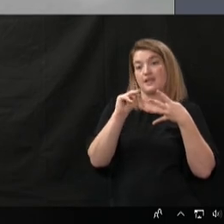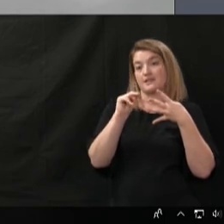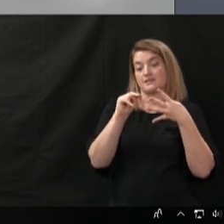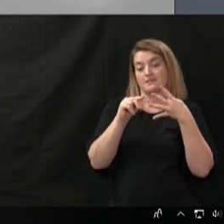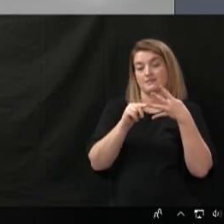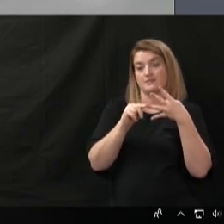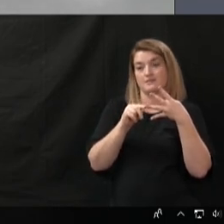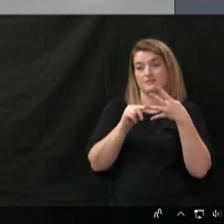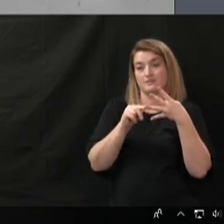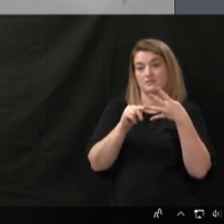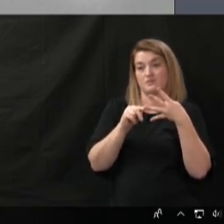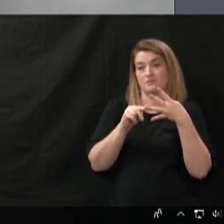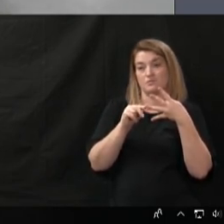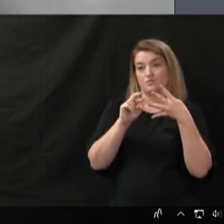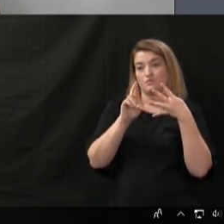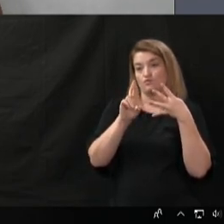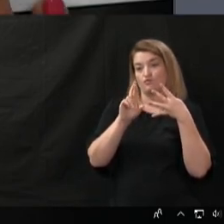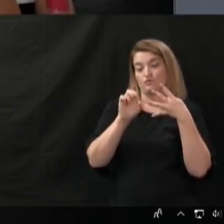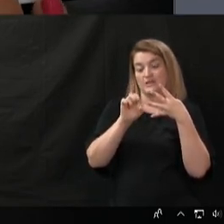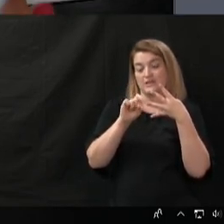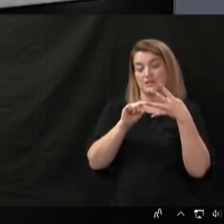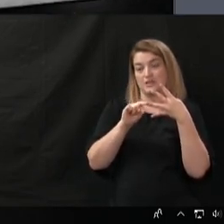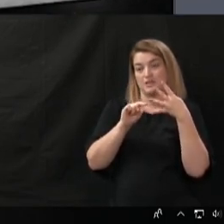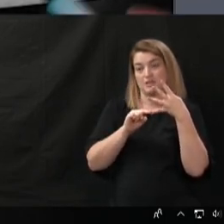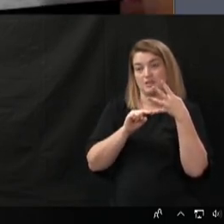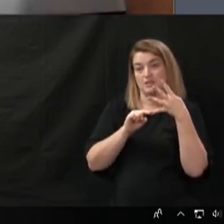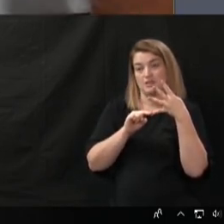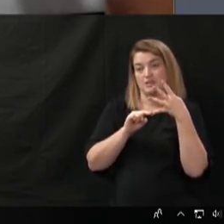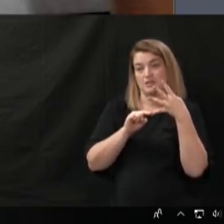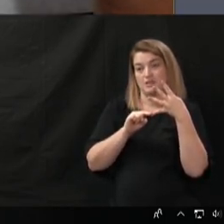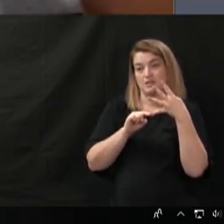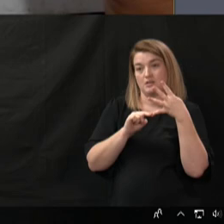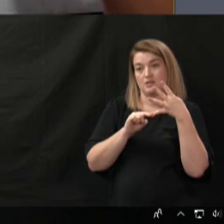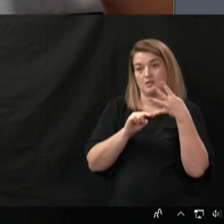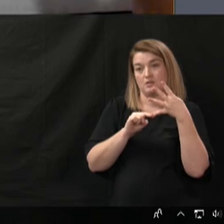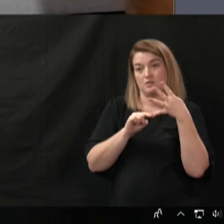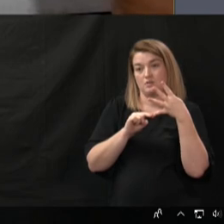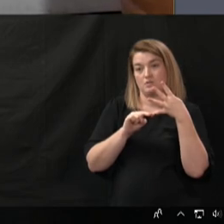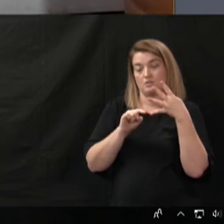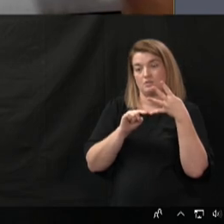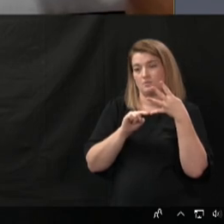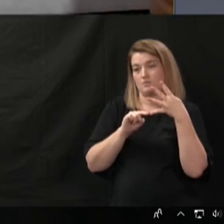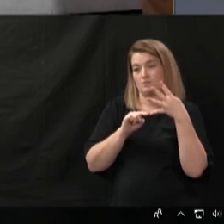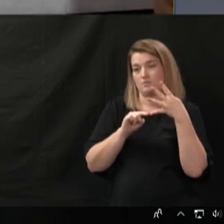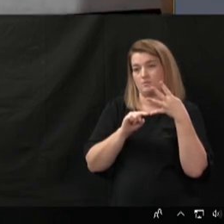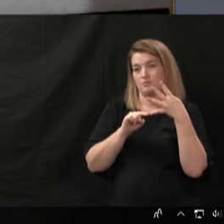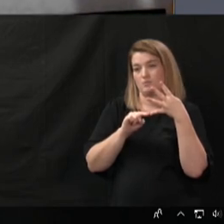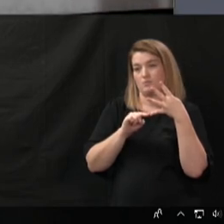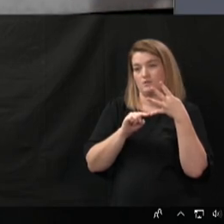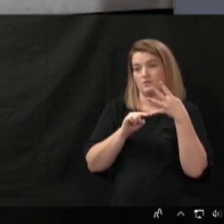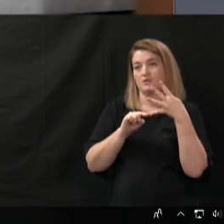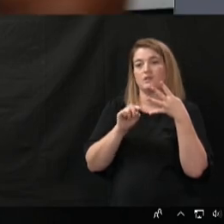I'm going to talk to you about how to teach those in a second. If you look at suffixed words,